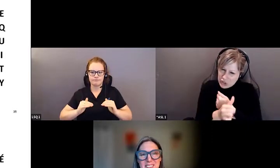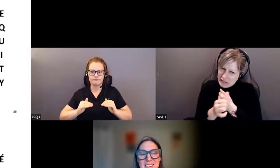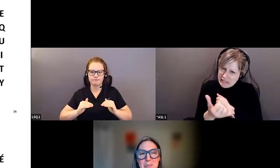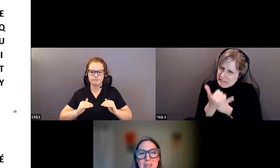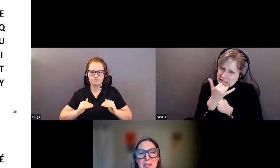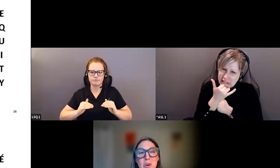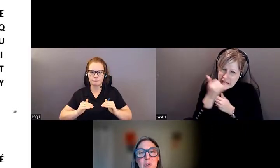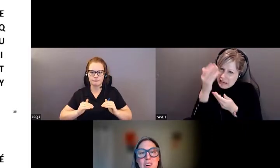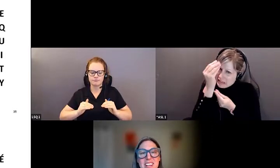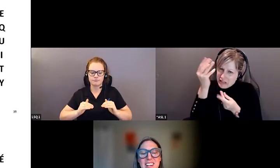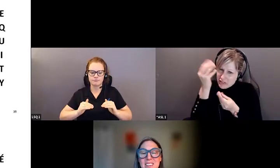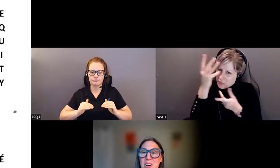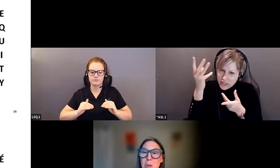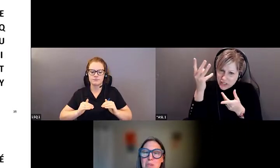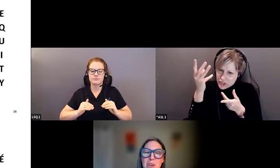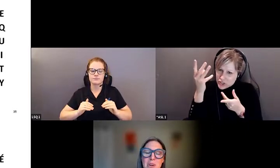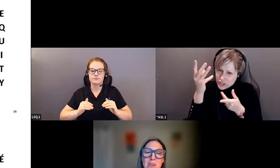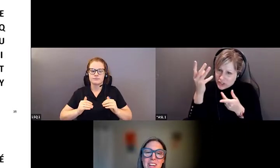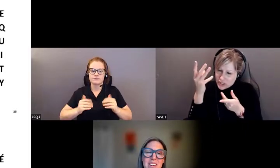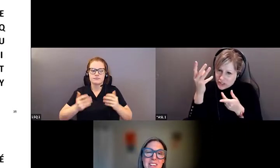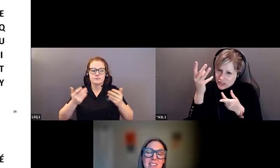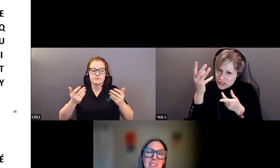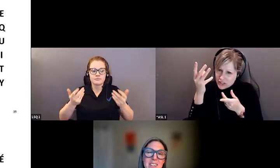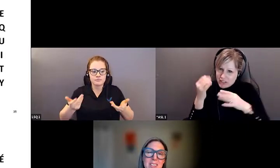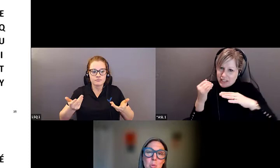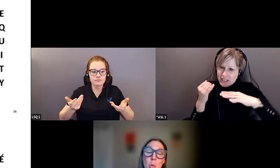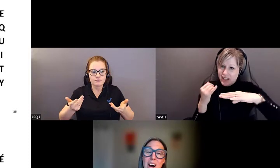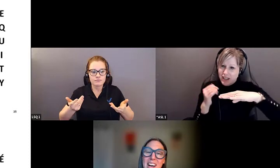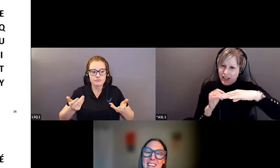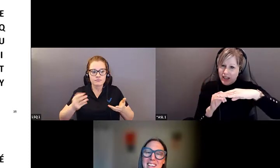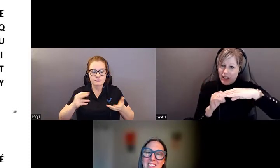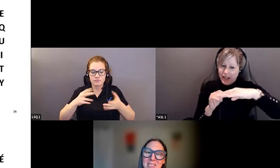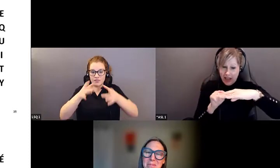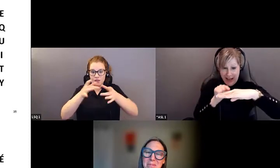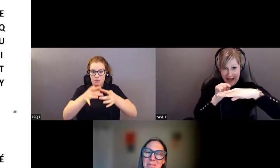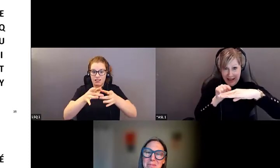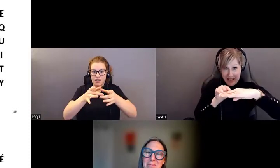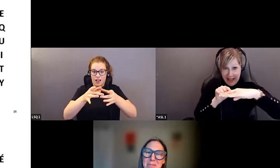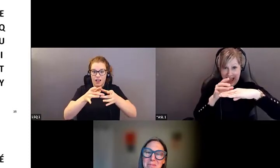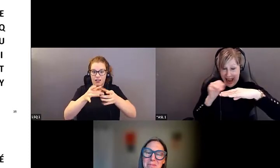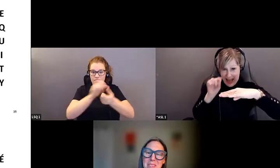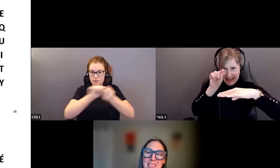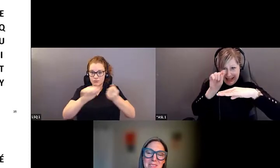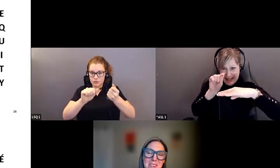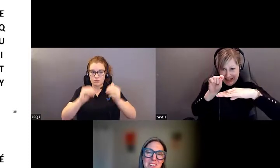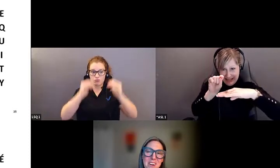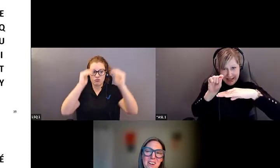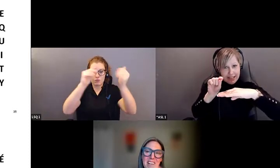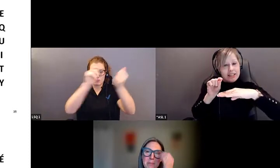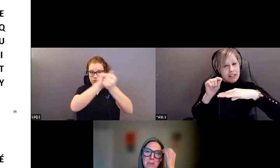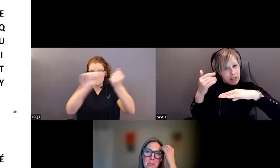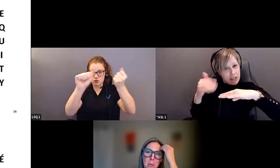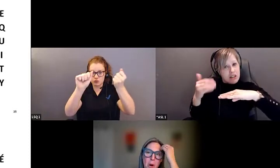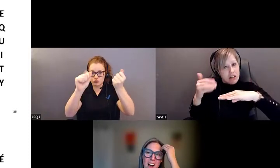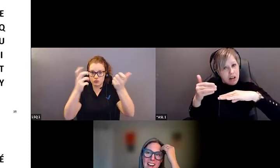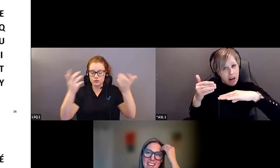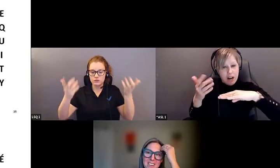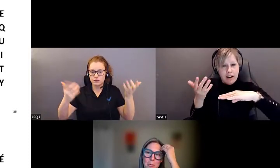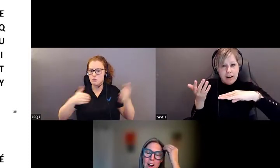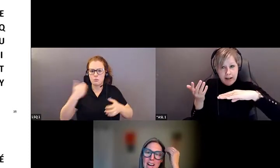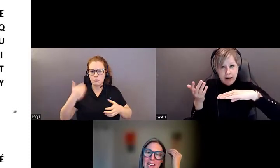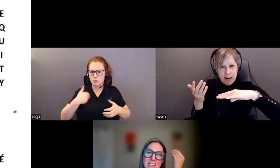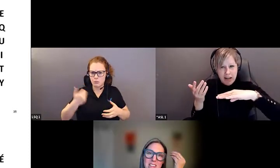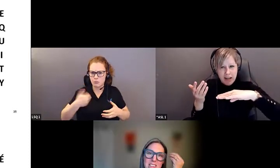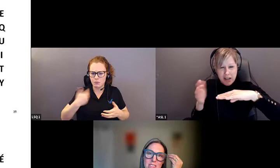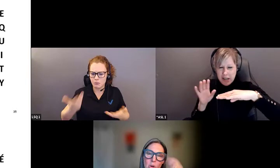misdiagnosis to disappear the coin and the top of the coin. Why? See if you can call it up.